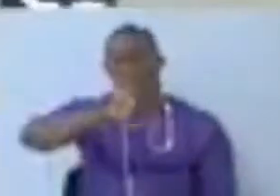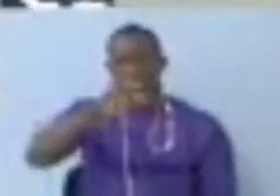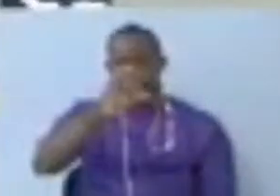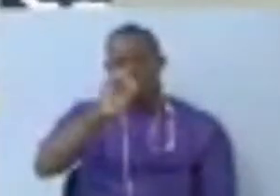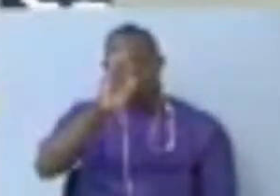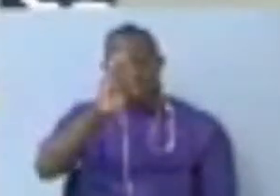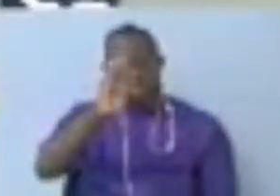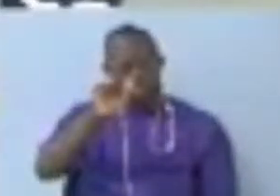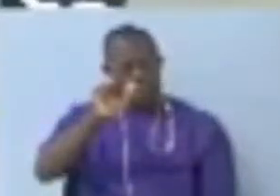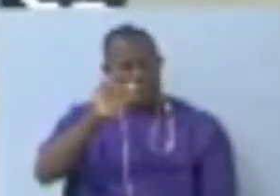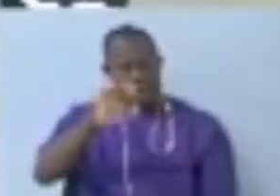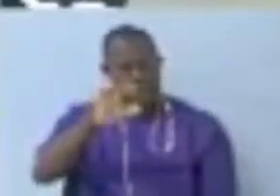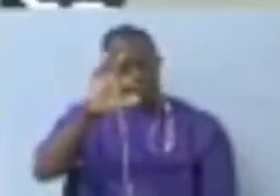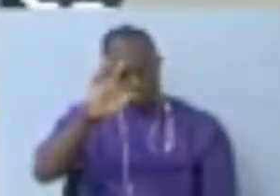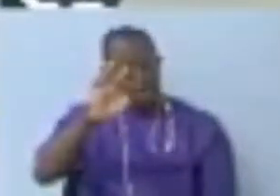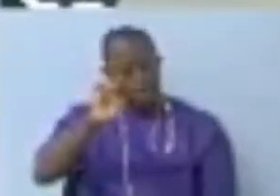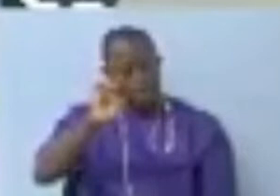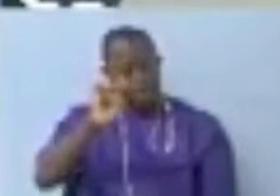Jobarteh,